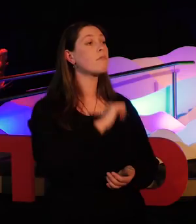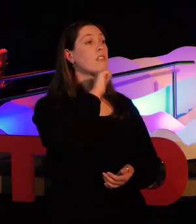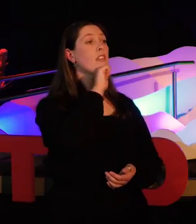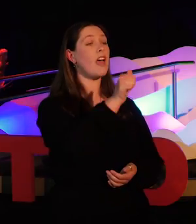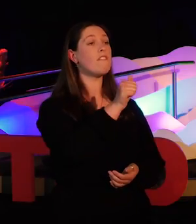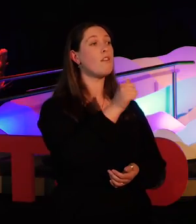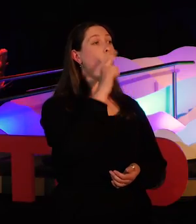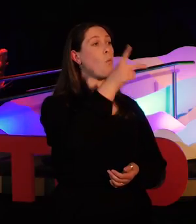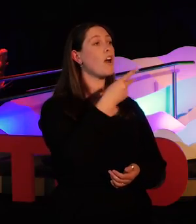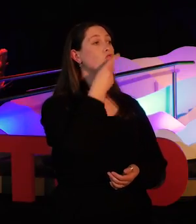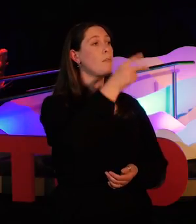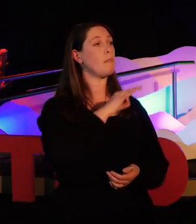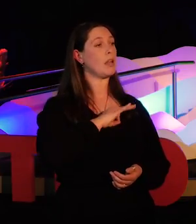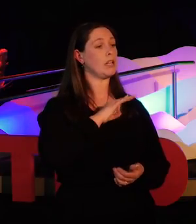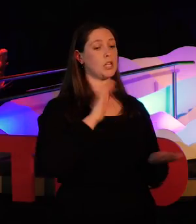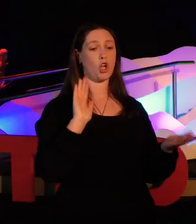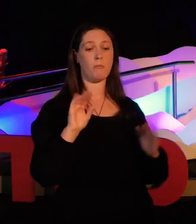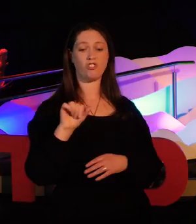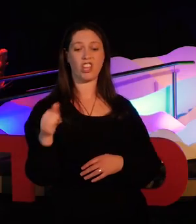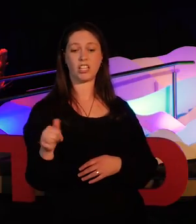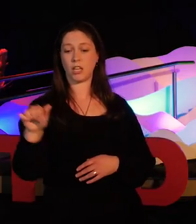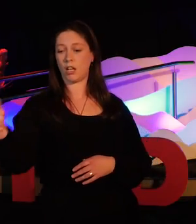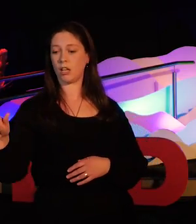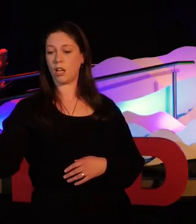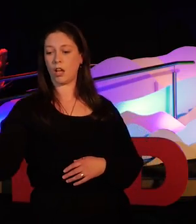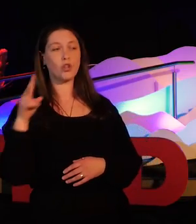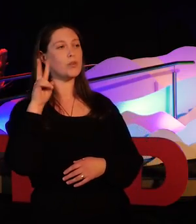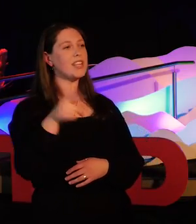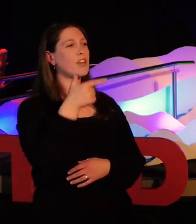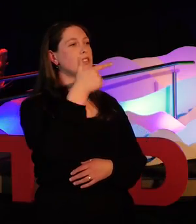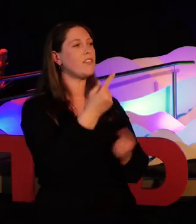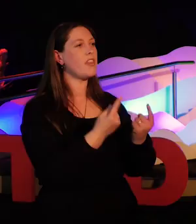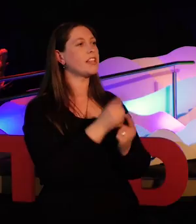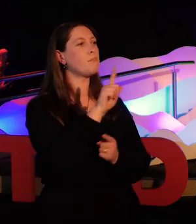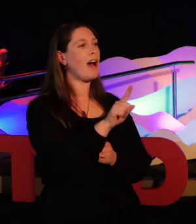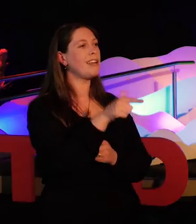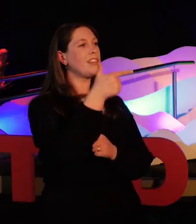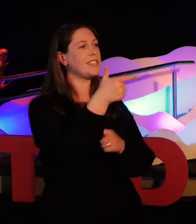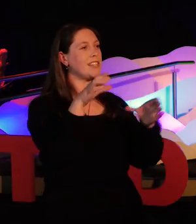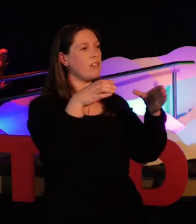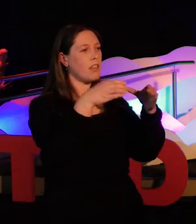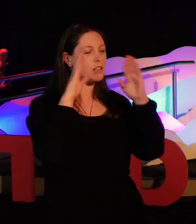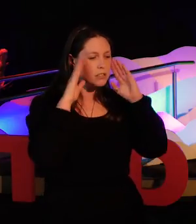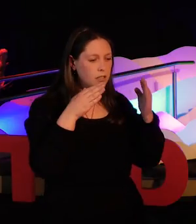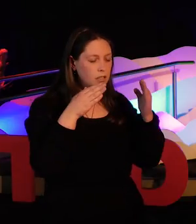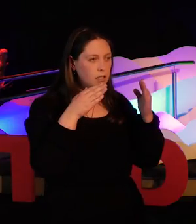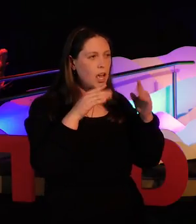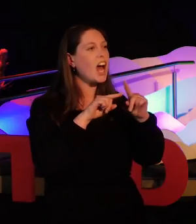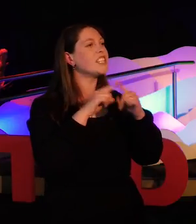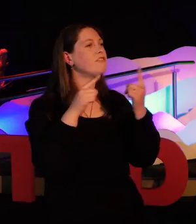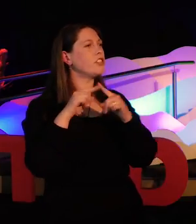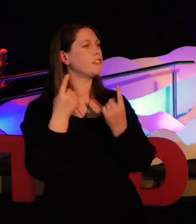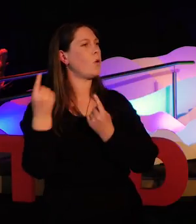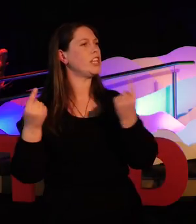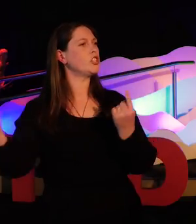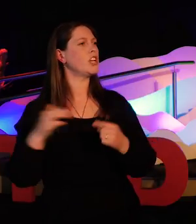If you look at one repeat medalist compared to the next, you see the seven, but you don't see the same things in the seven. So